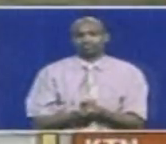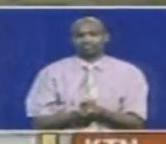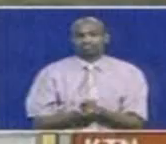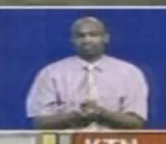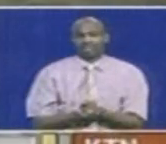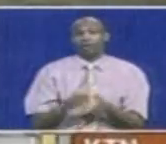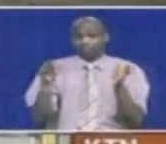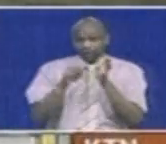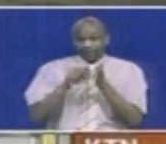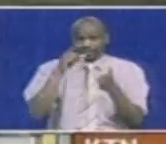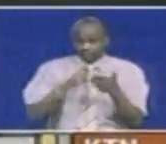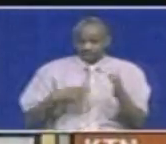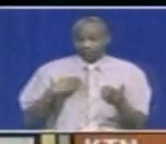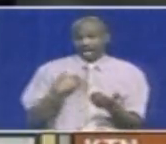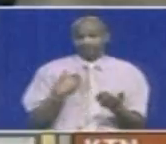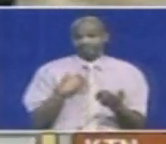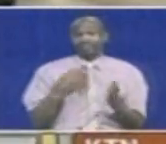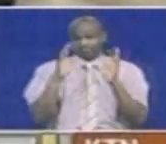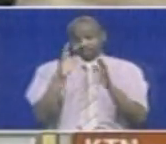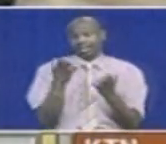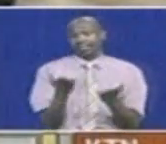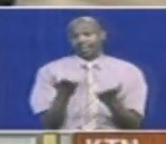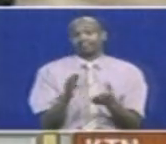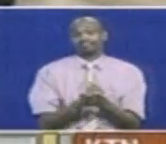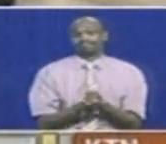The problem is really a significant problem.